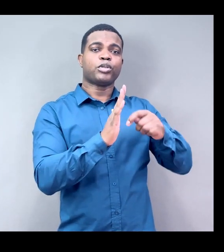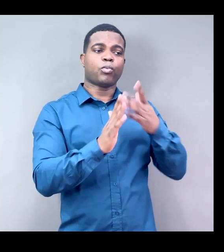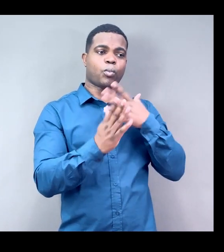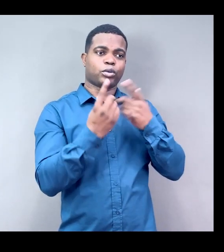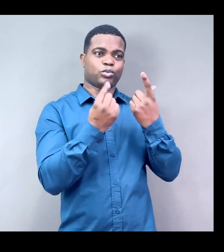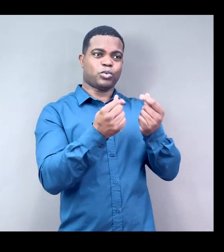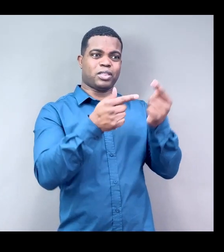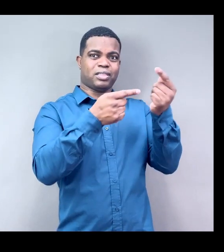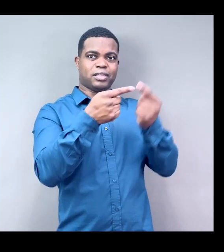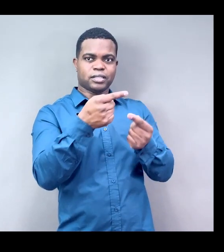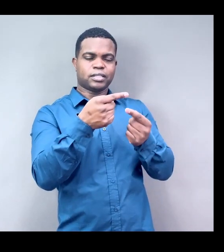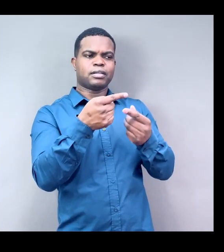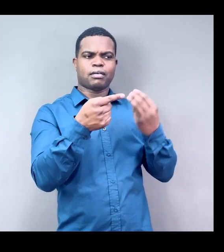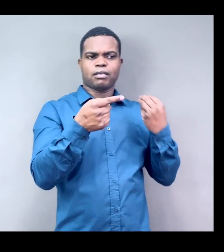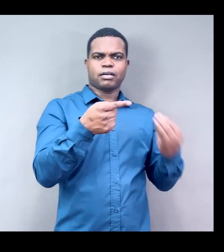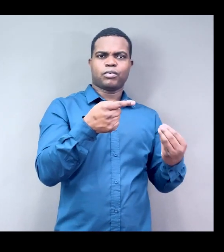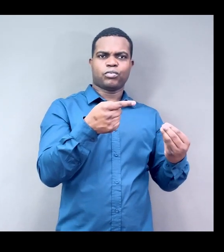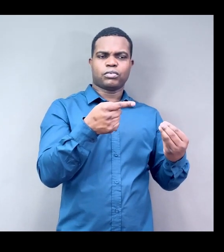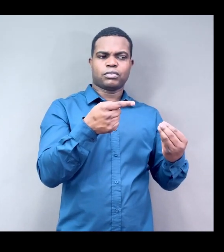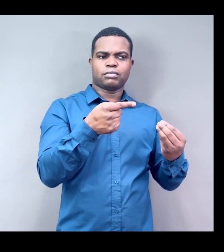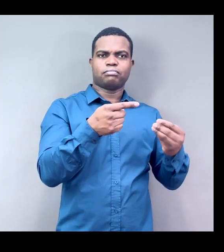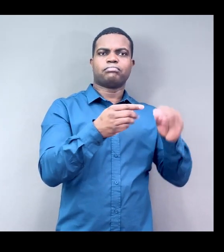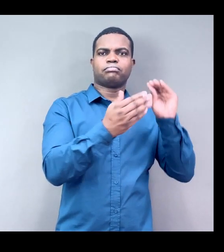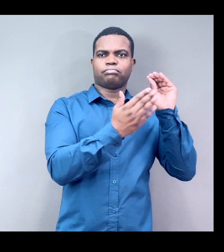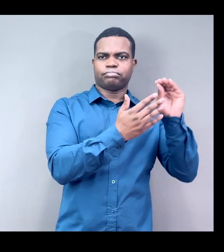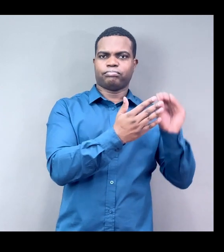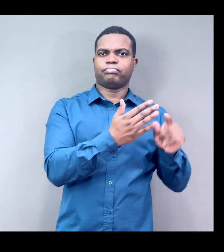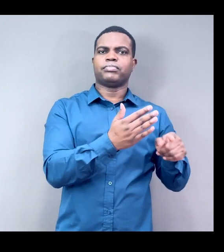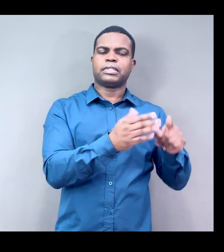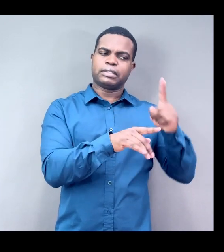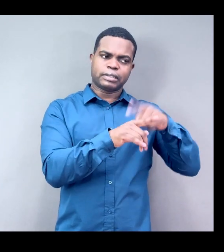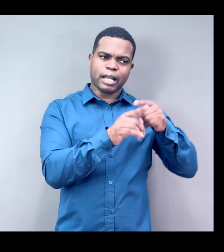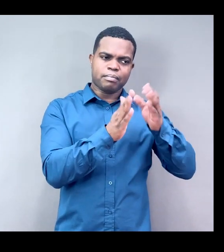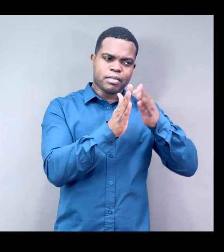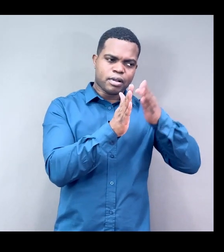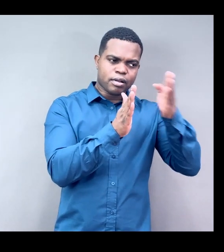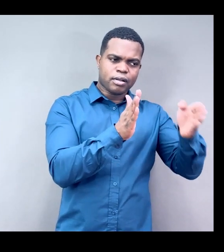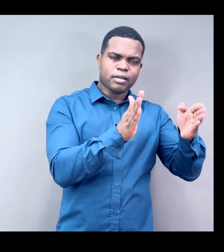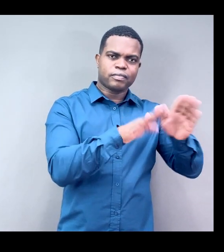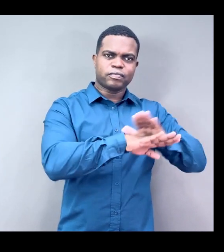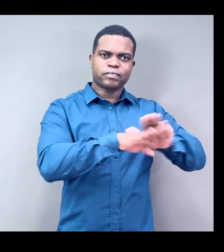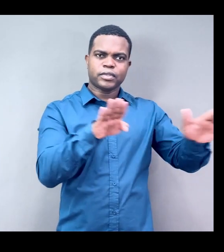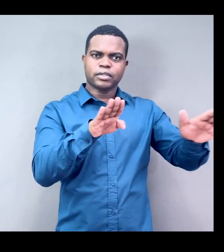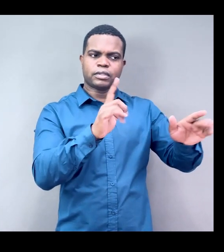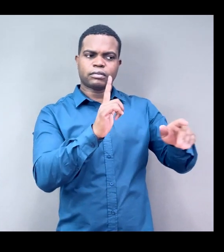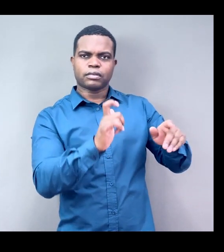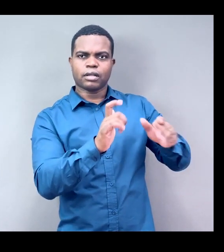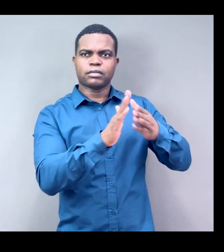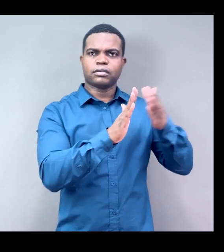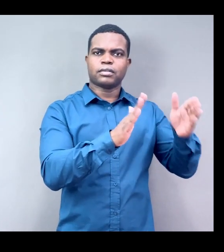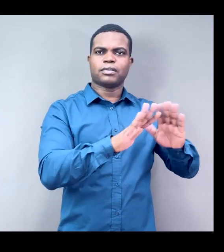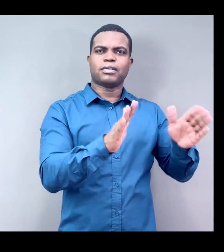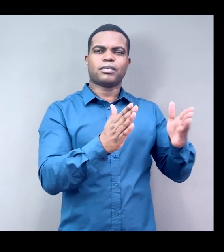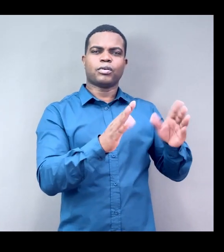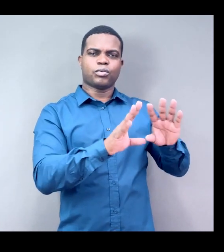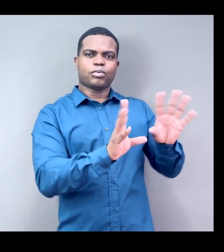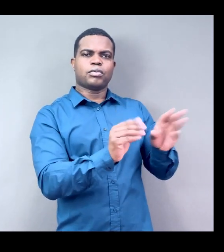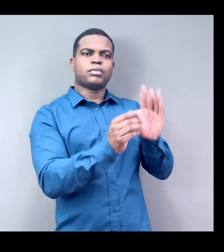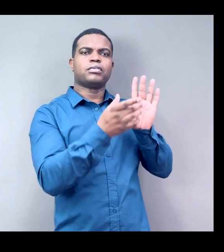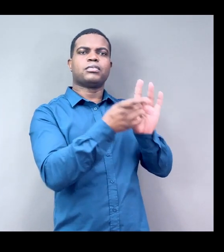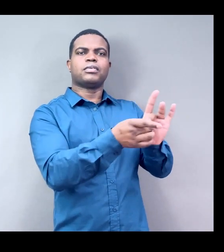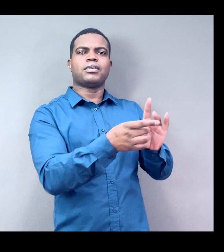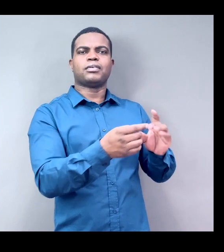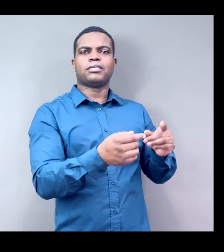an initiative that is set to be carried out within a specific time